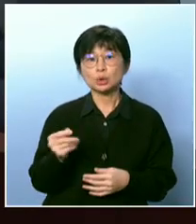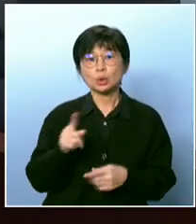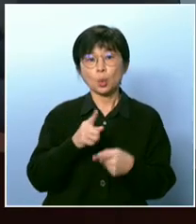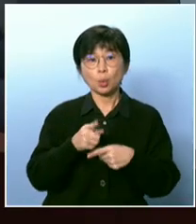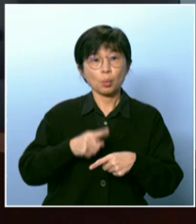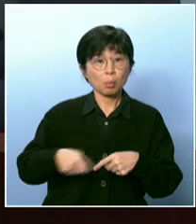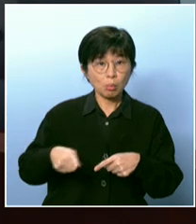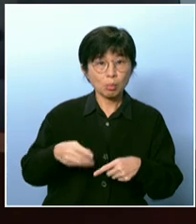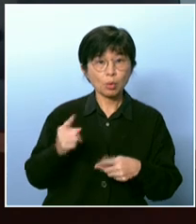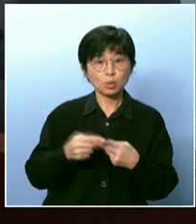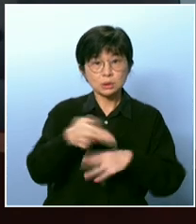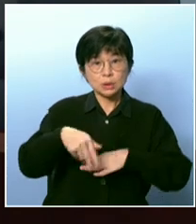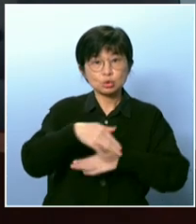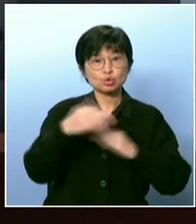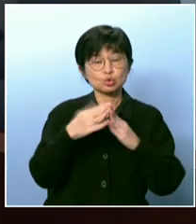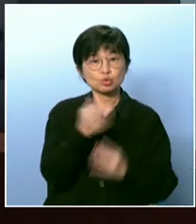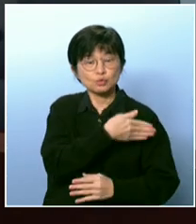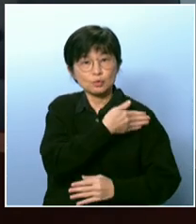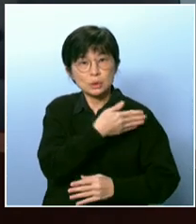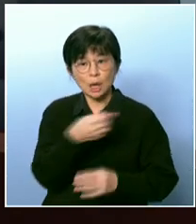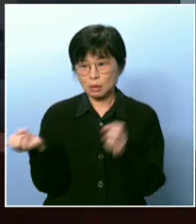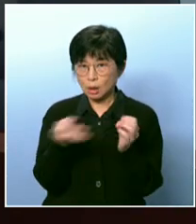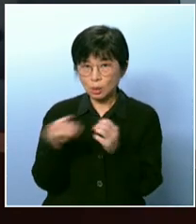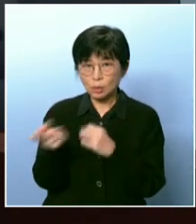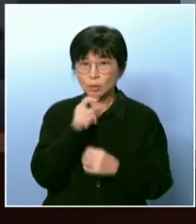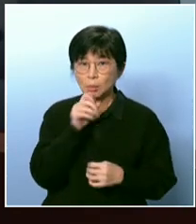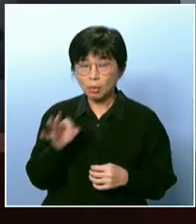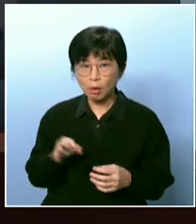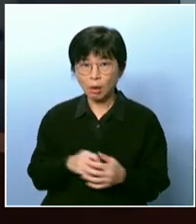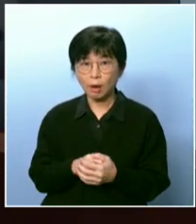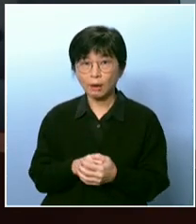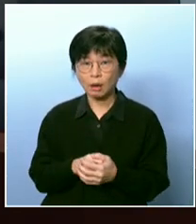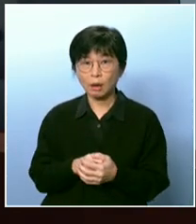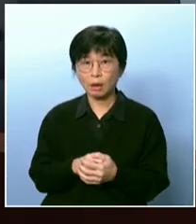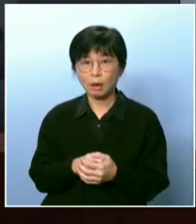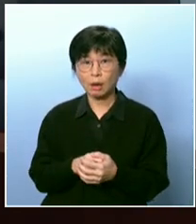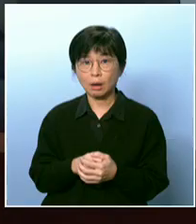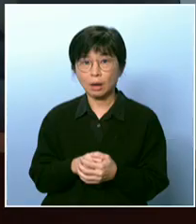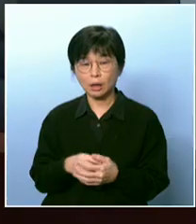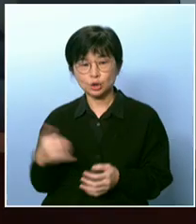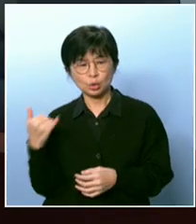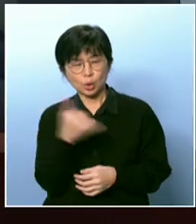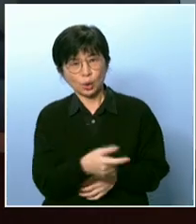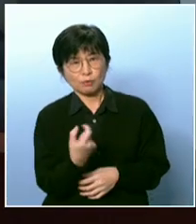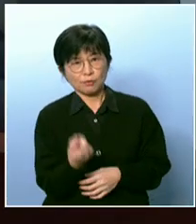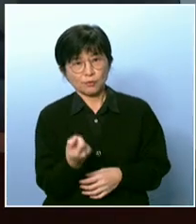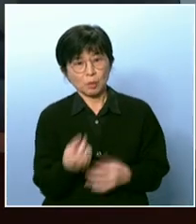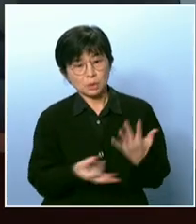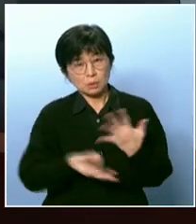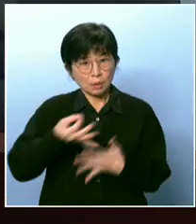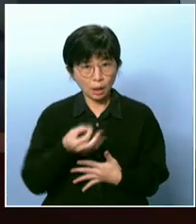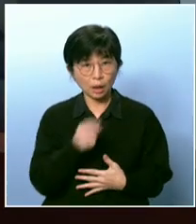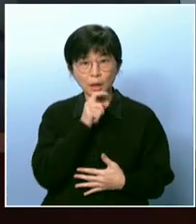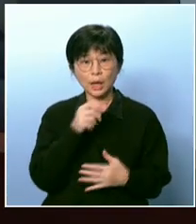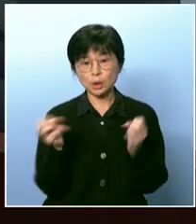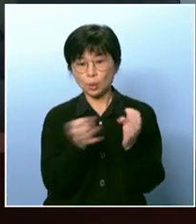ask if you have communicated with the Highways Department or the CEDD